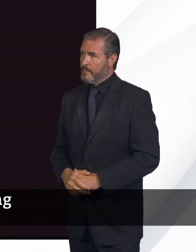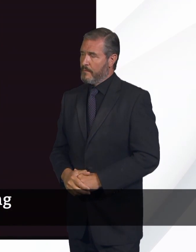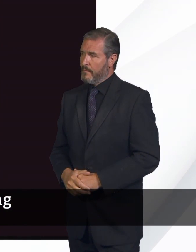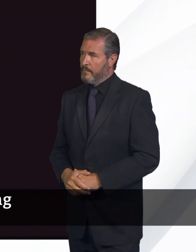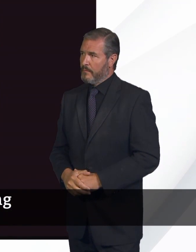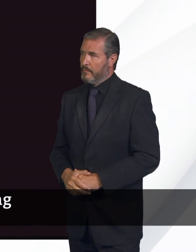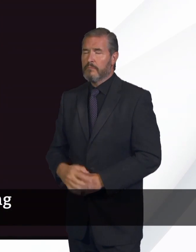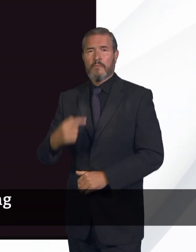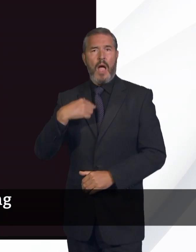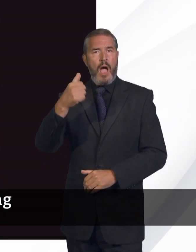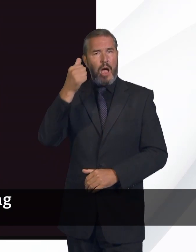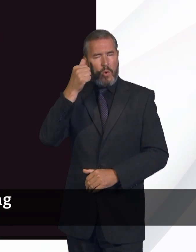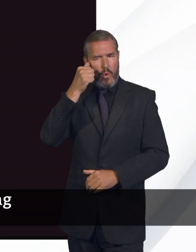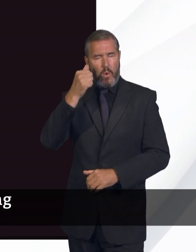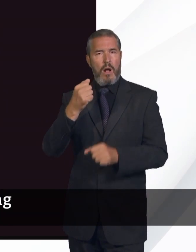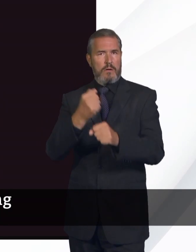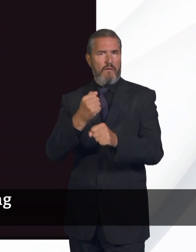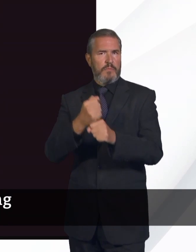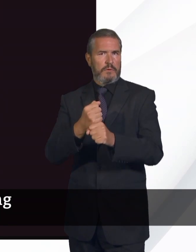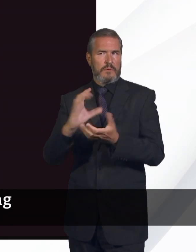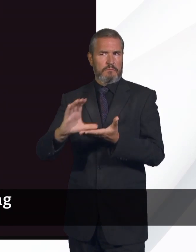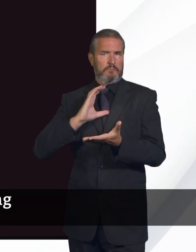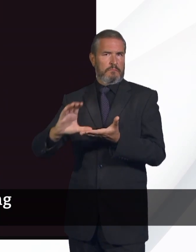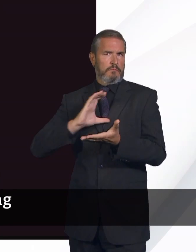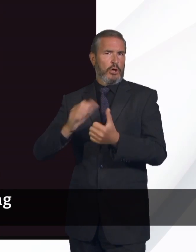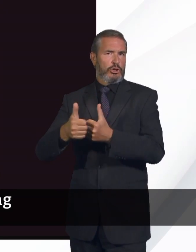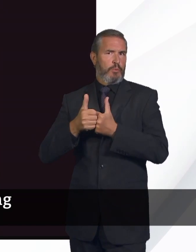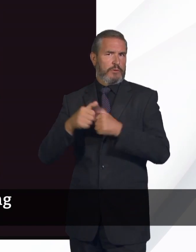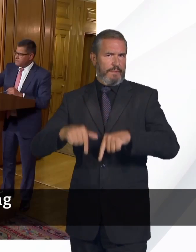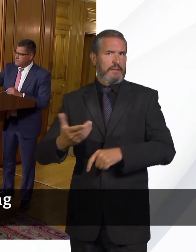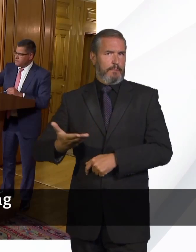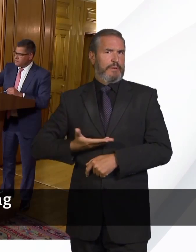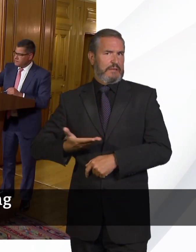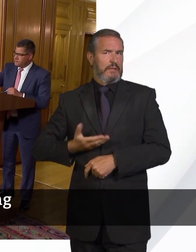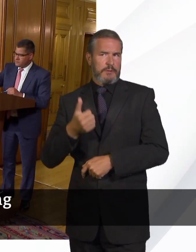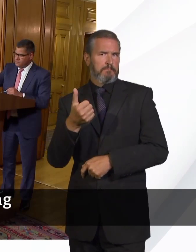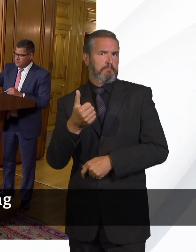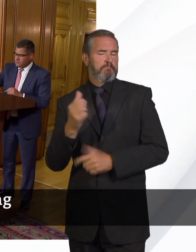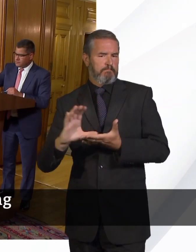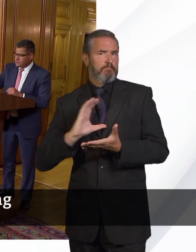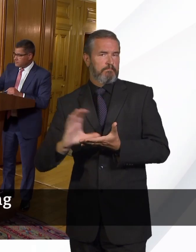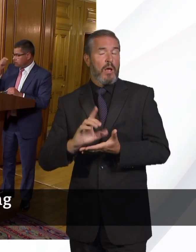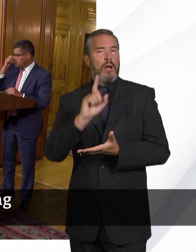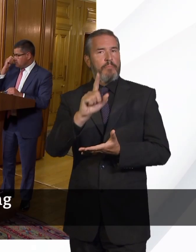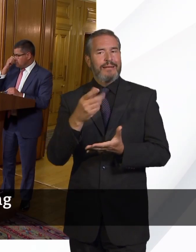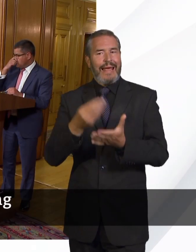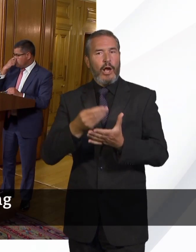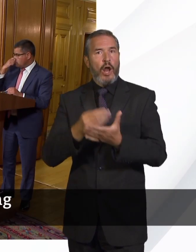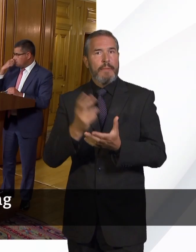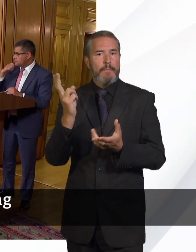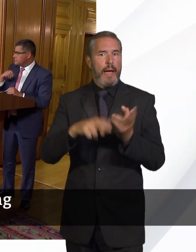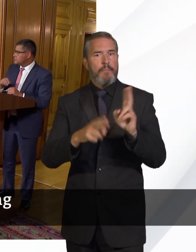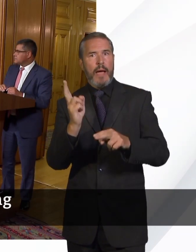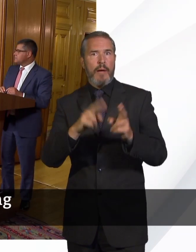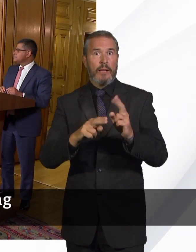understandably been various government support packages for existing businesses during the UK lockdown. As we start to ease out of lockdown, the economic recovery is going to be